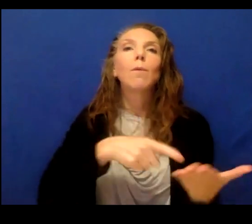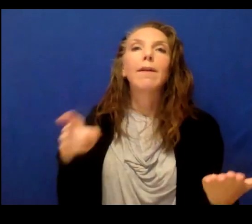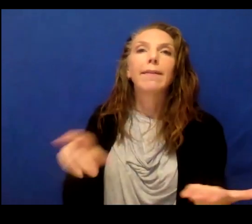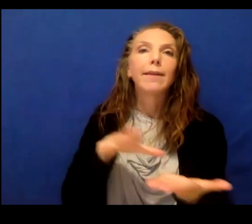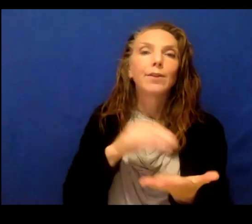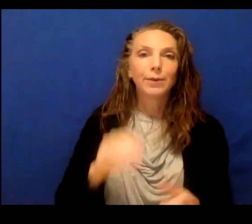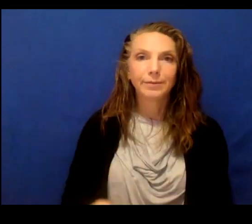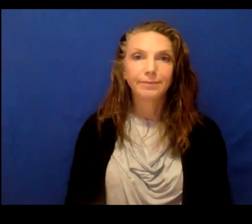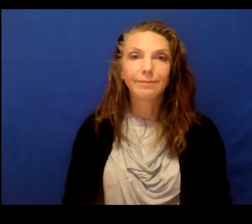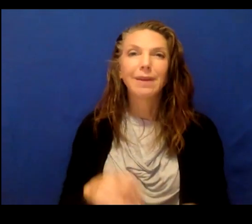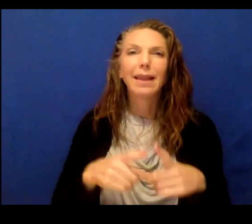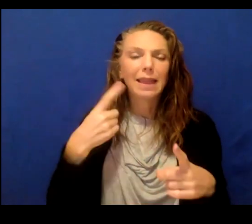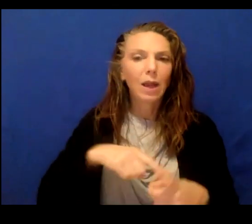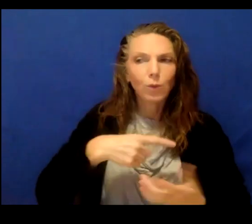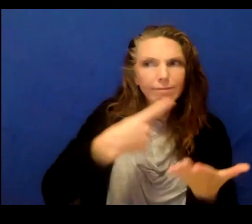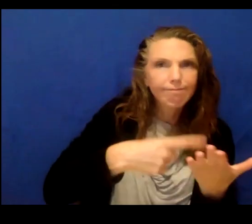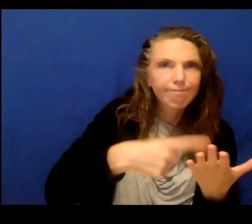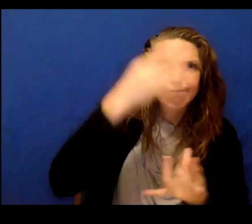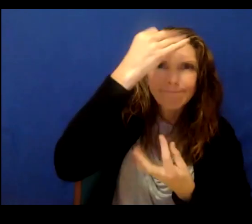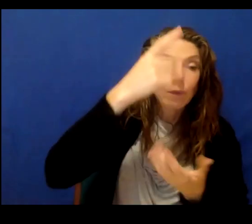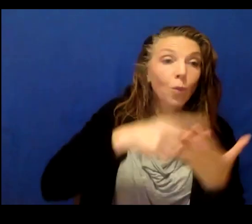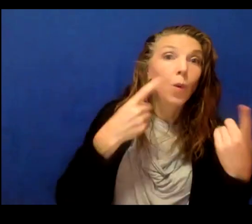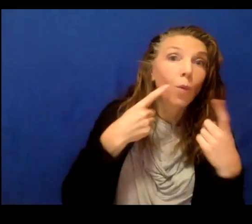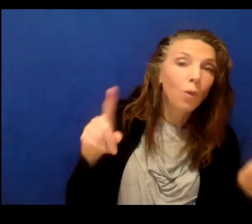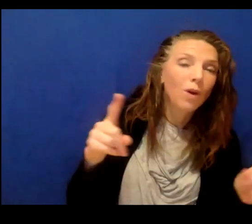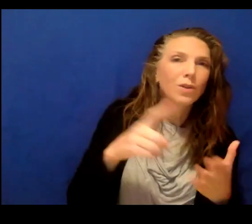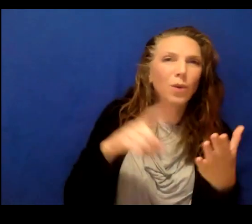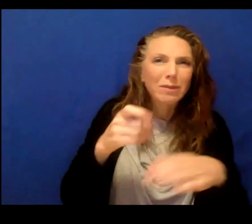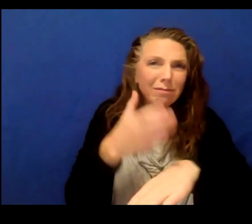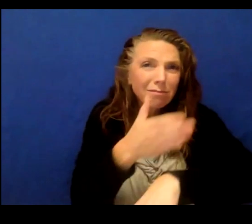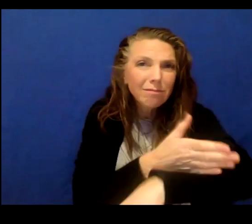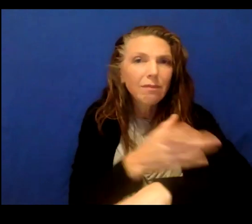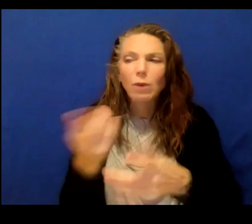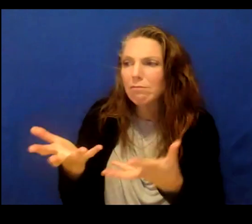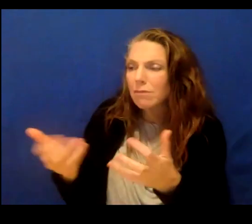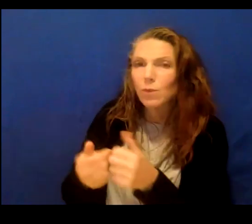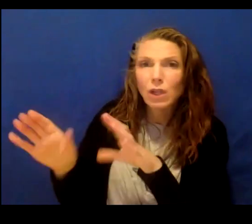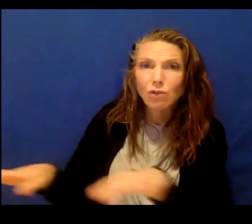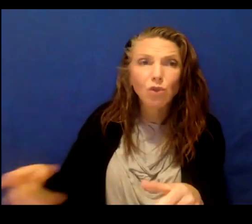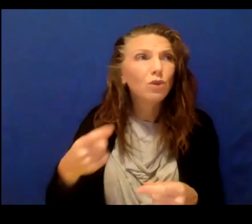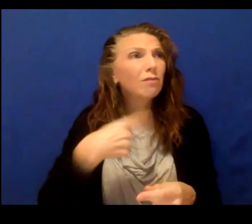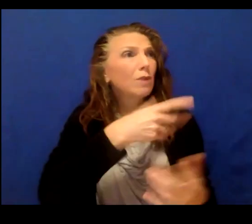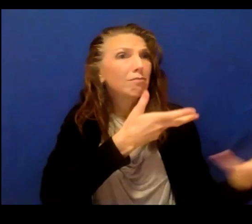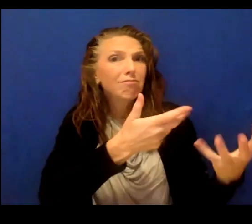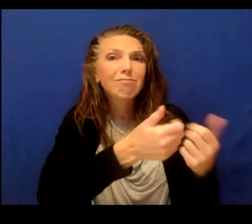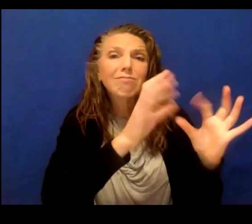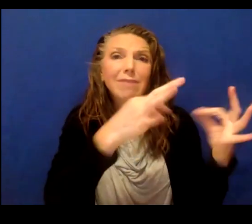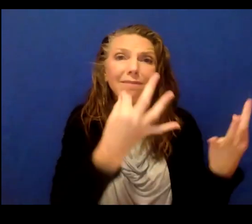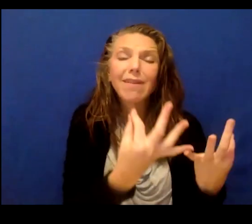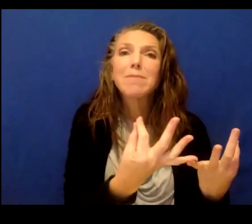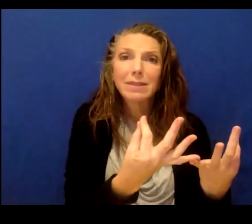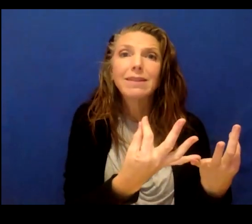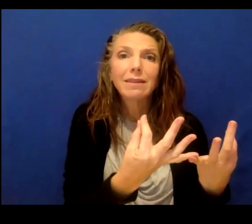reflect on what's working, on what's not working. We collaborate with children and with families in our environments